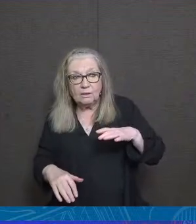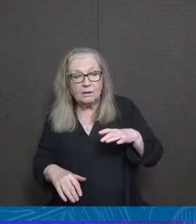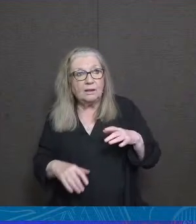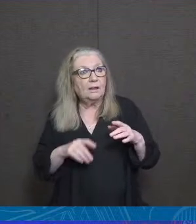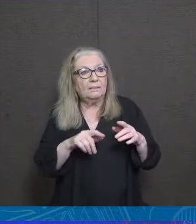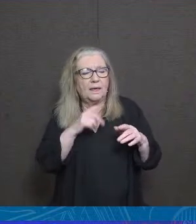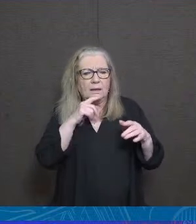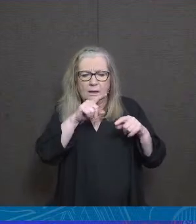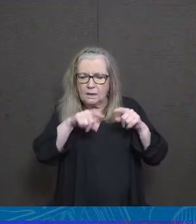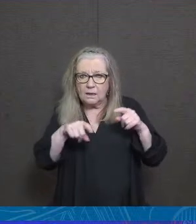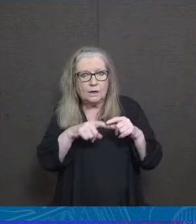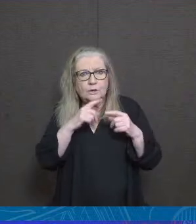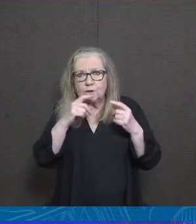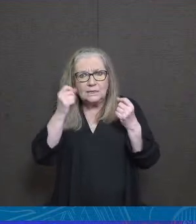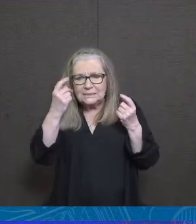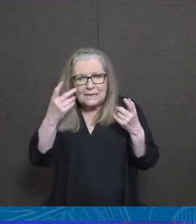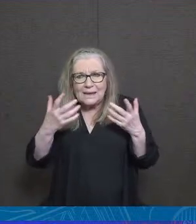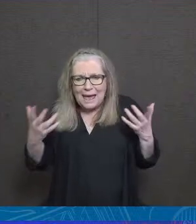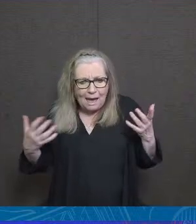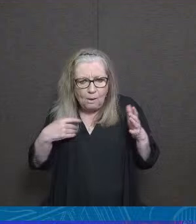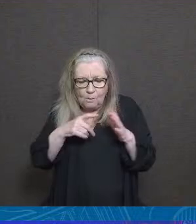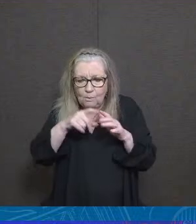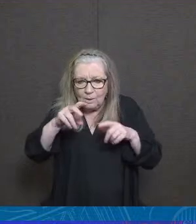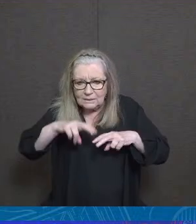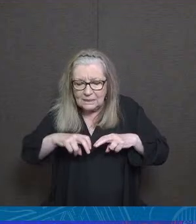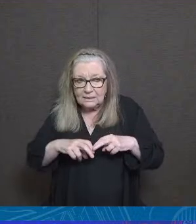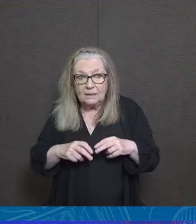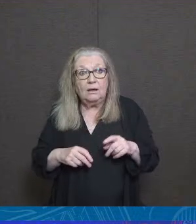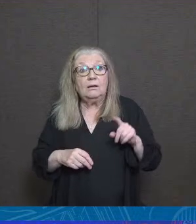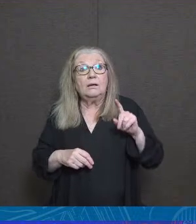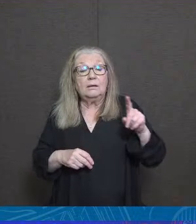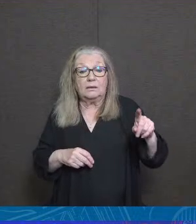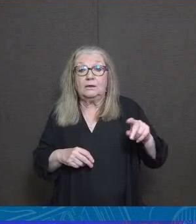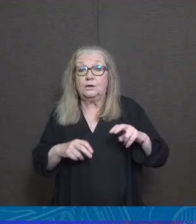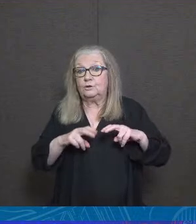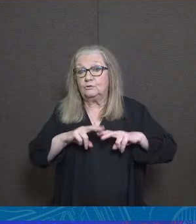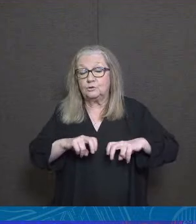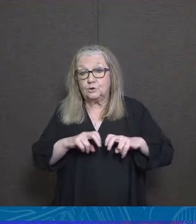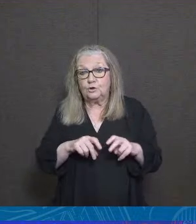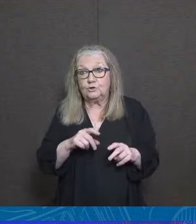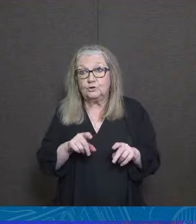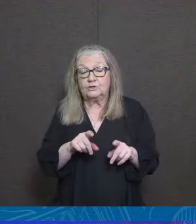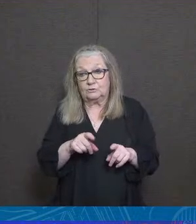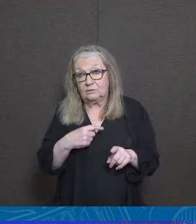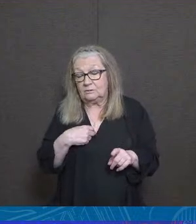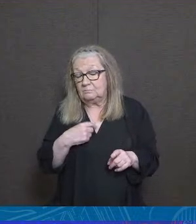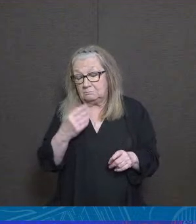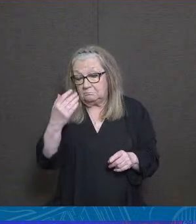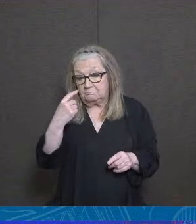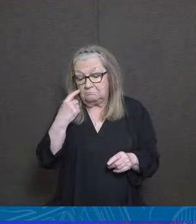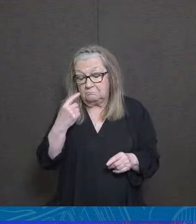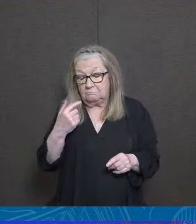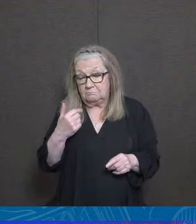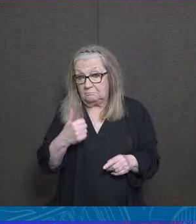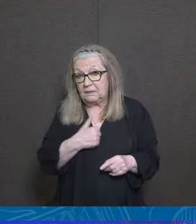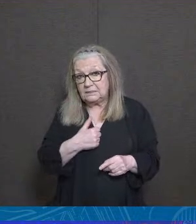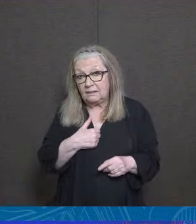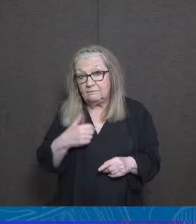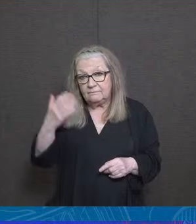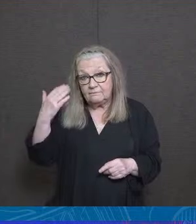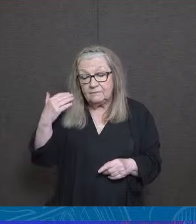data. They were not on the ground to collect the data. I was a researcher myself before. These are huge